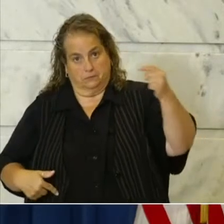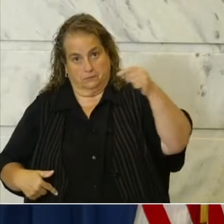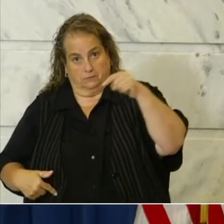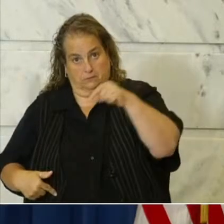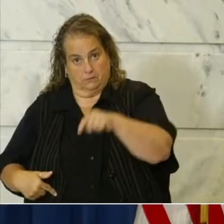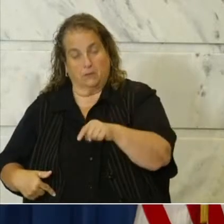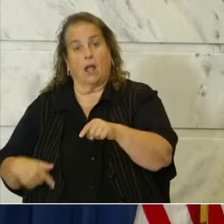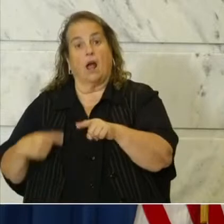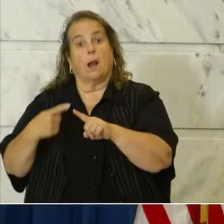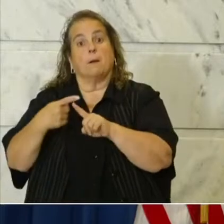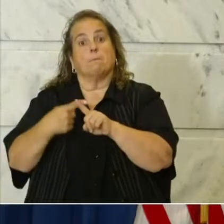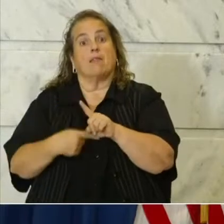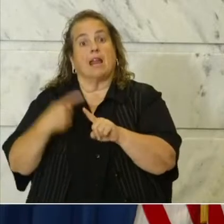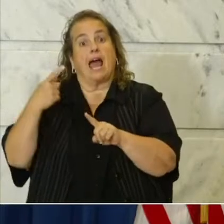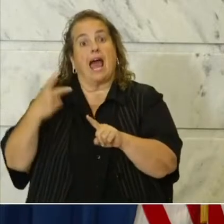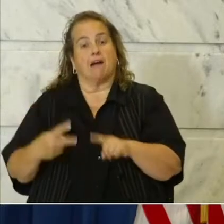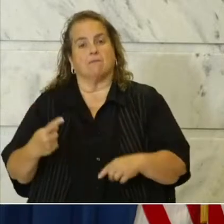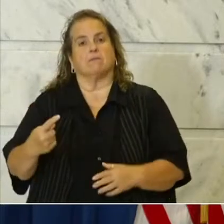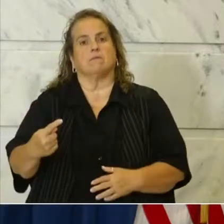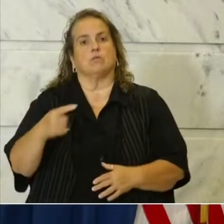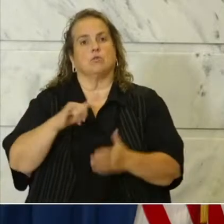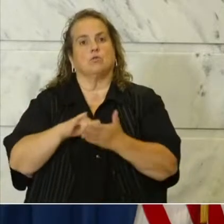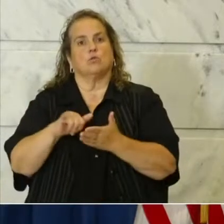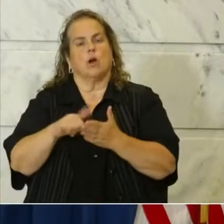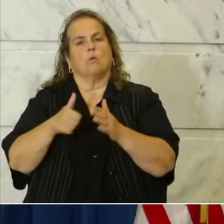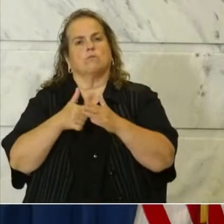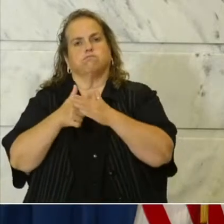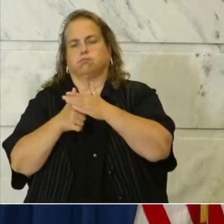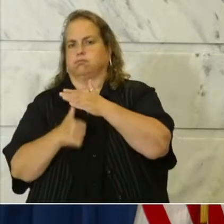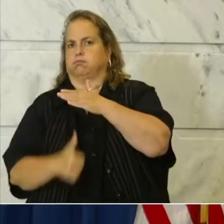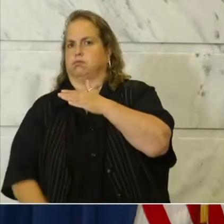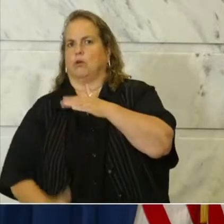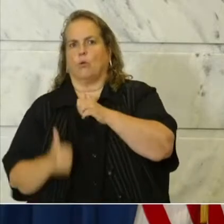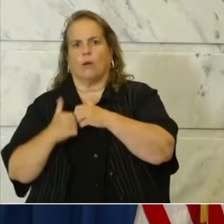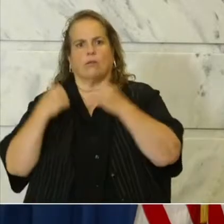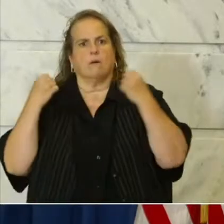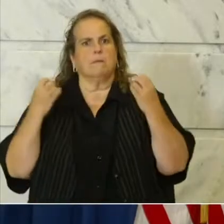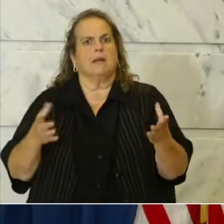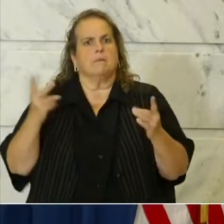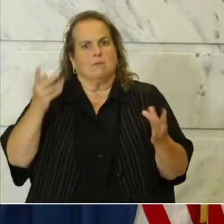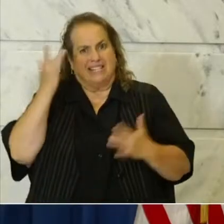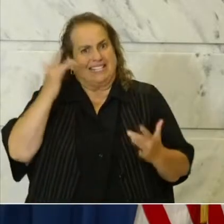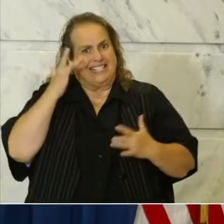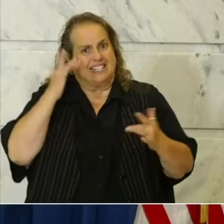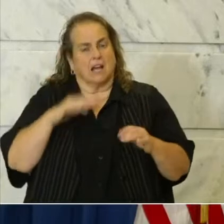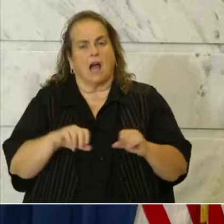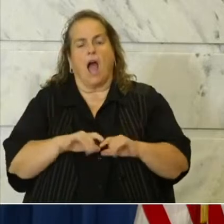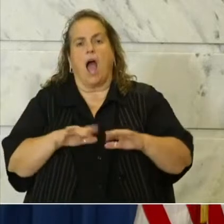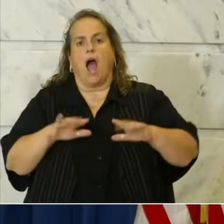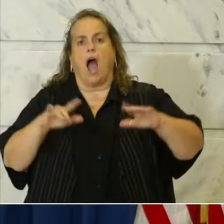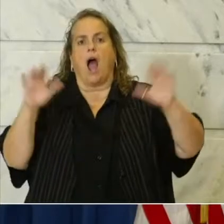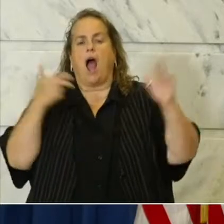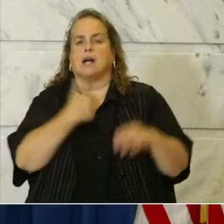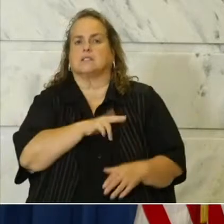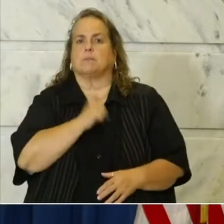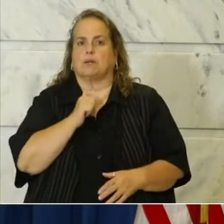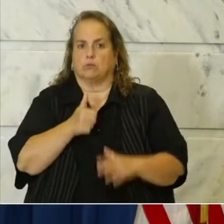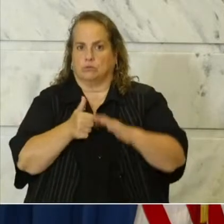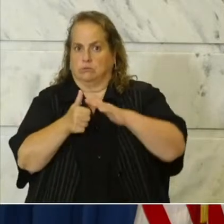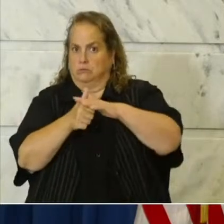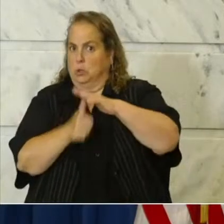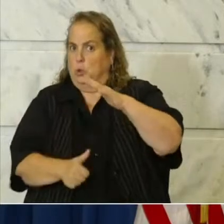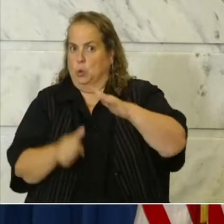within a month and a half, New York City was underwater with COVID infections overwhelming its hospitals.